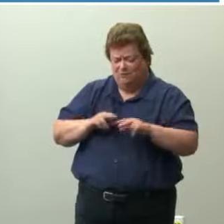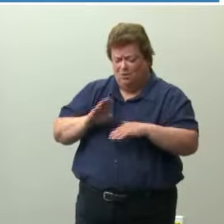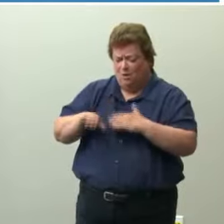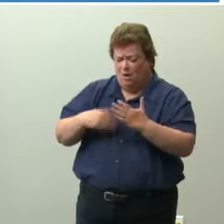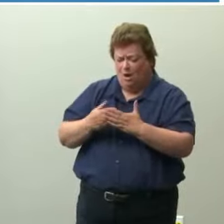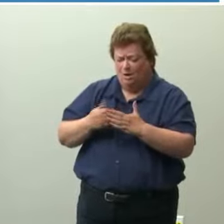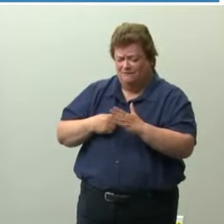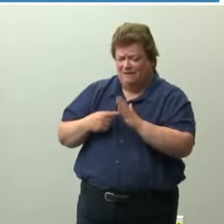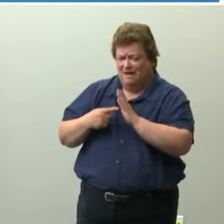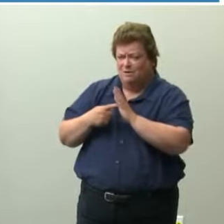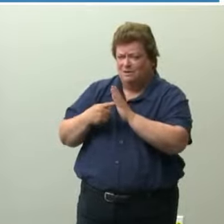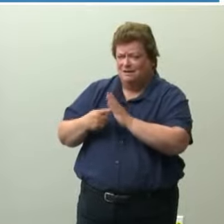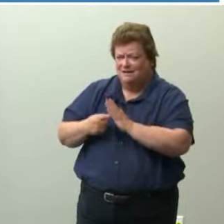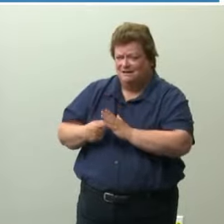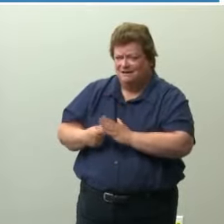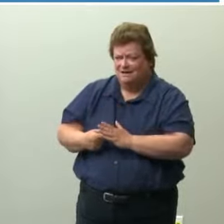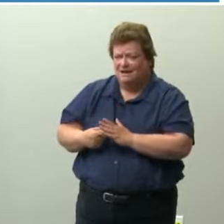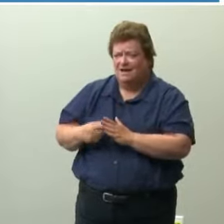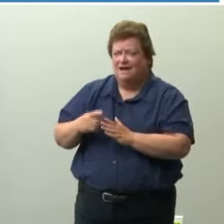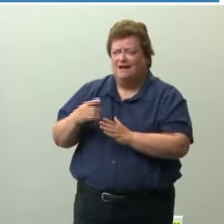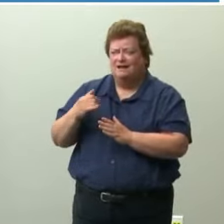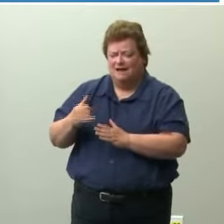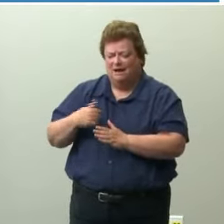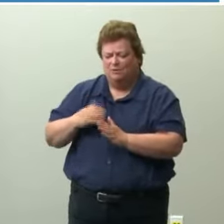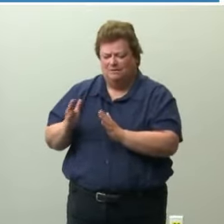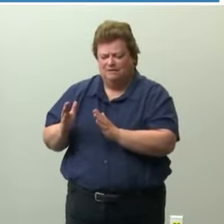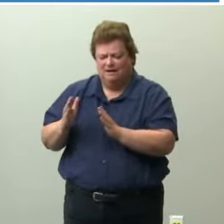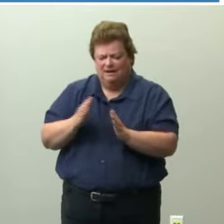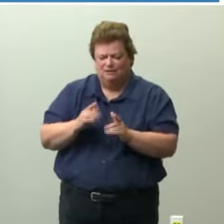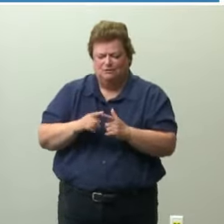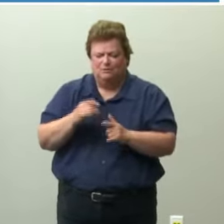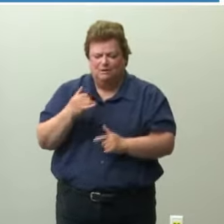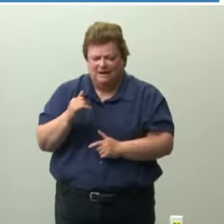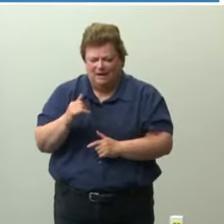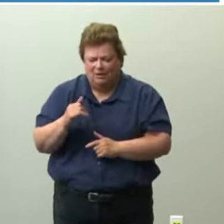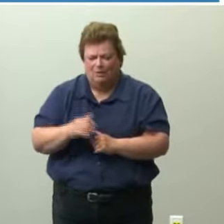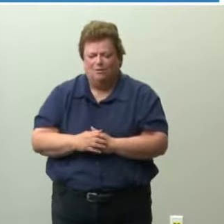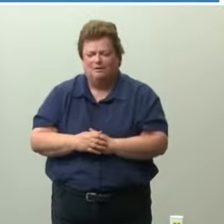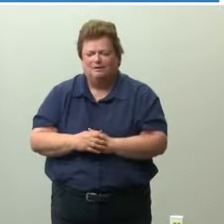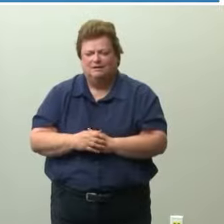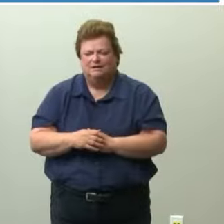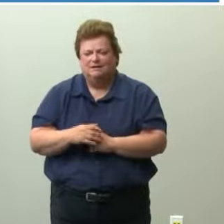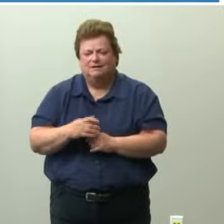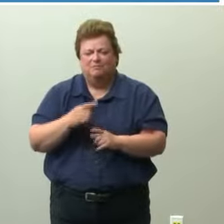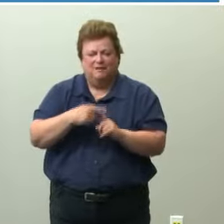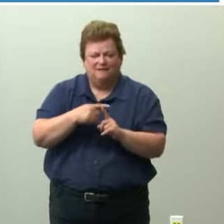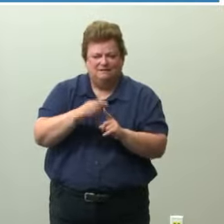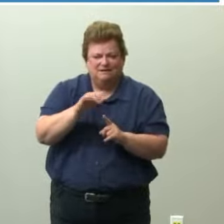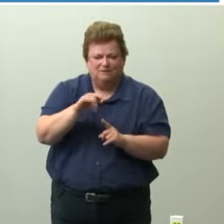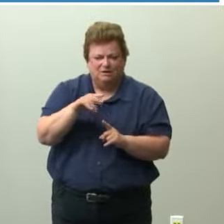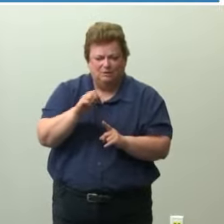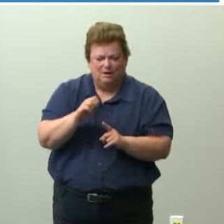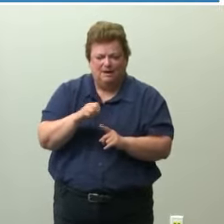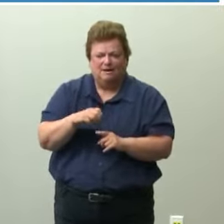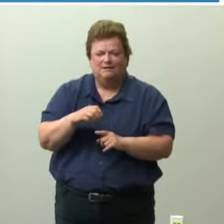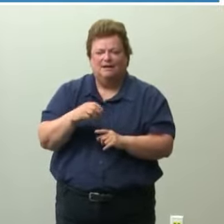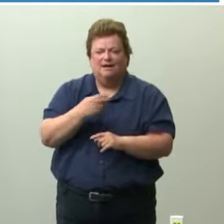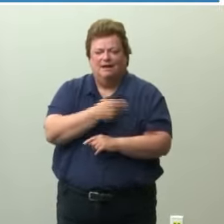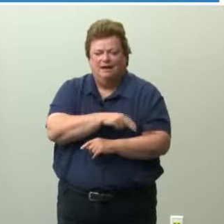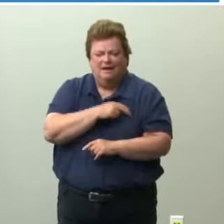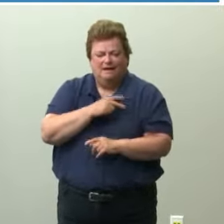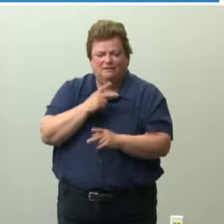indicators, many of our key metrics have moved back into yellow. That includes case rate, positivity rate, healthcare